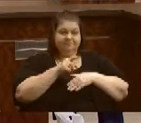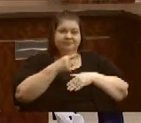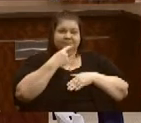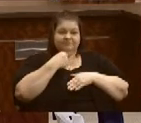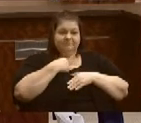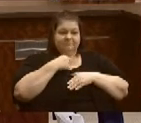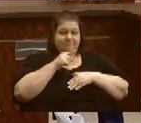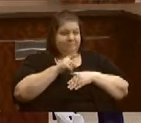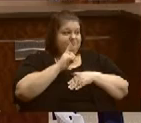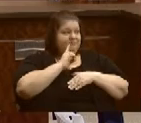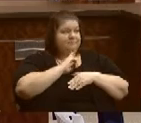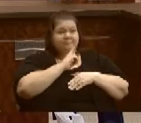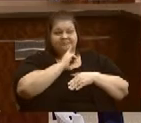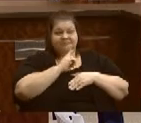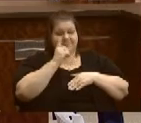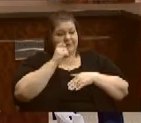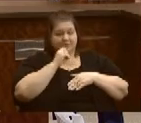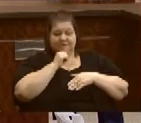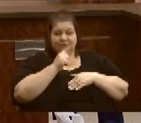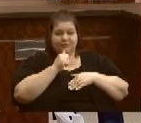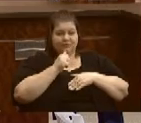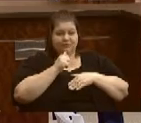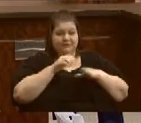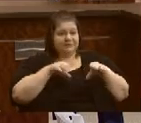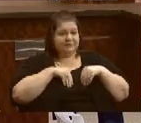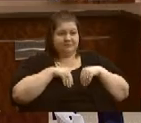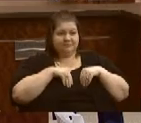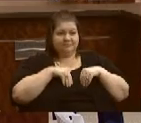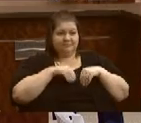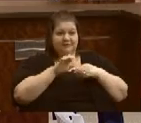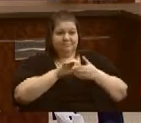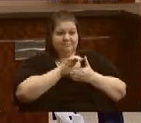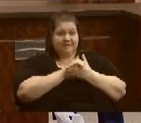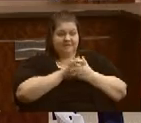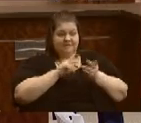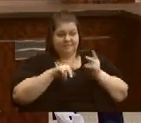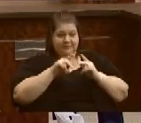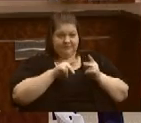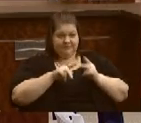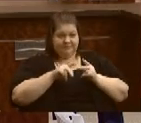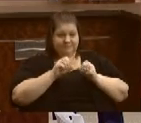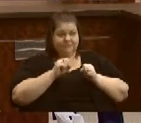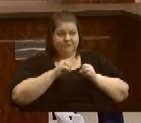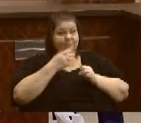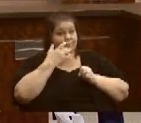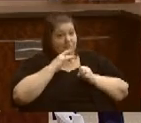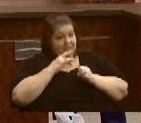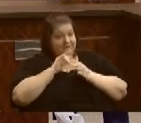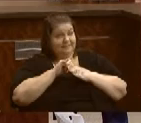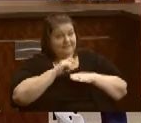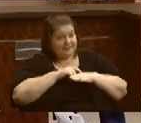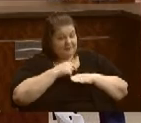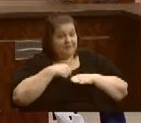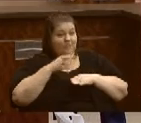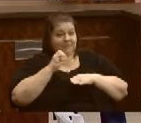single because we don't admit married people. So fortunately, I was single at that